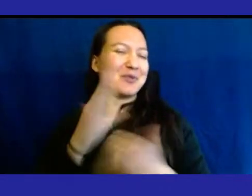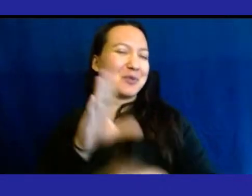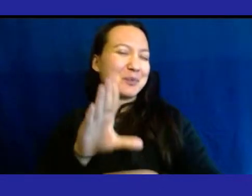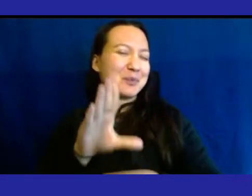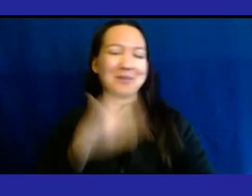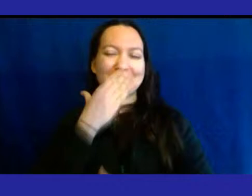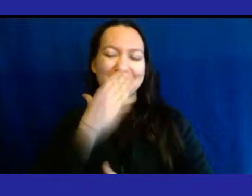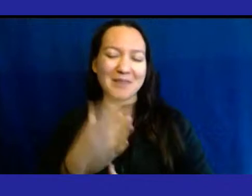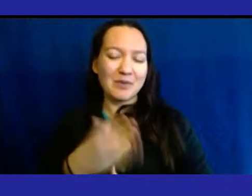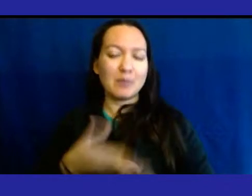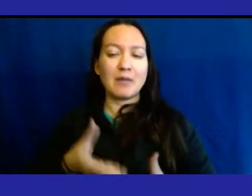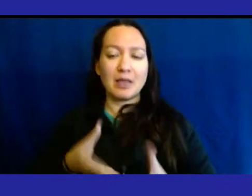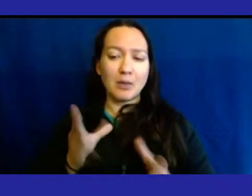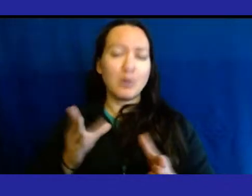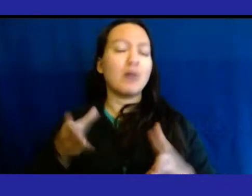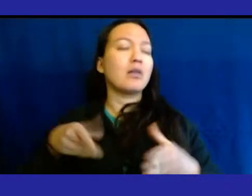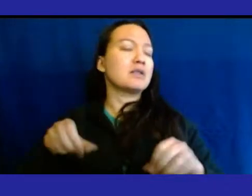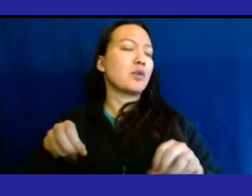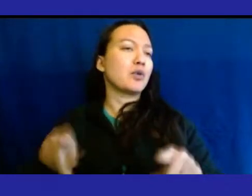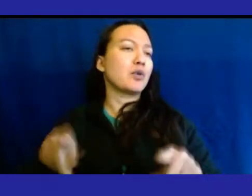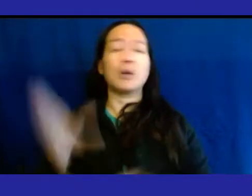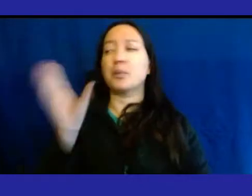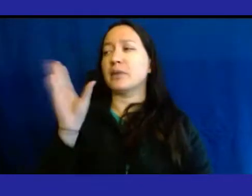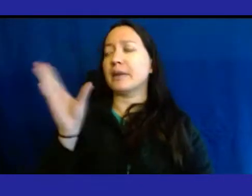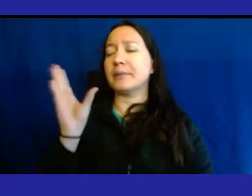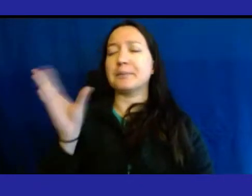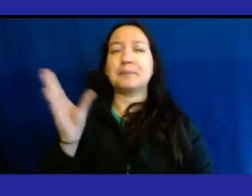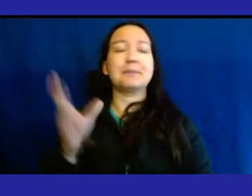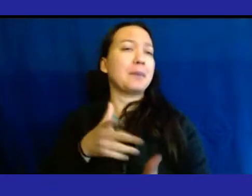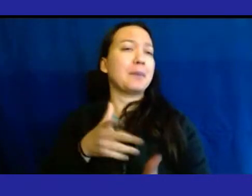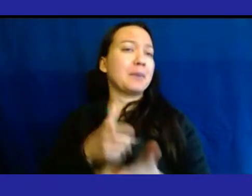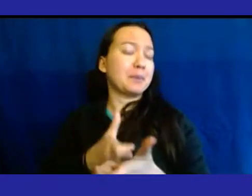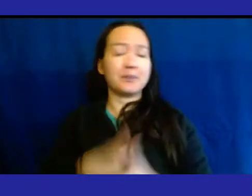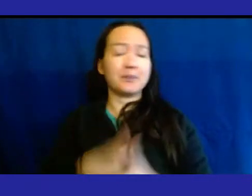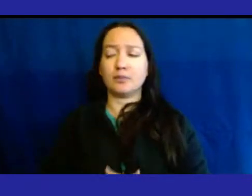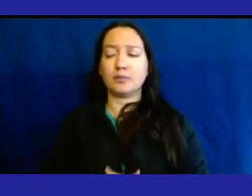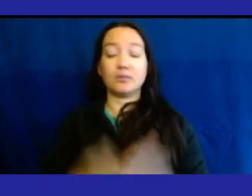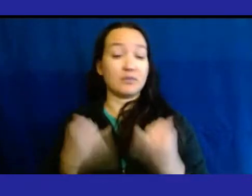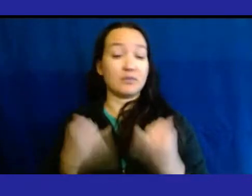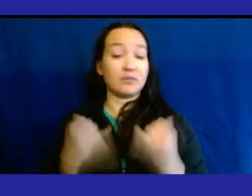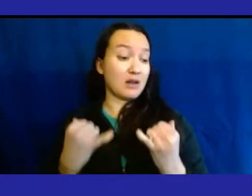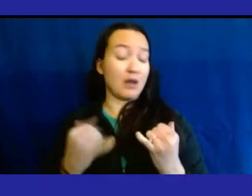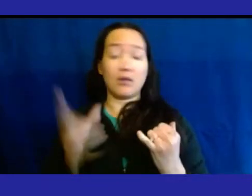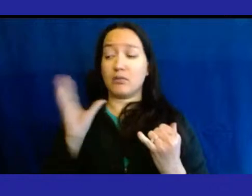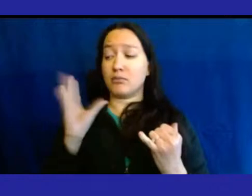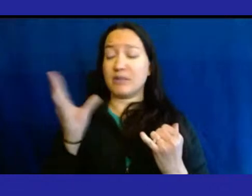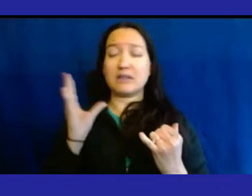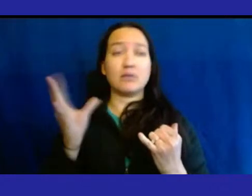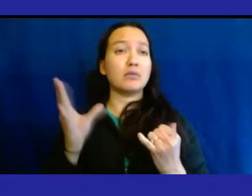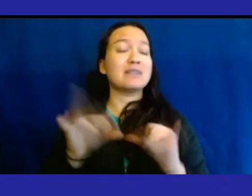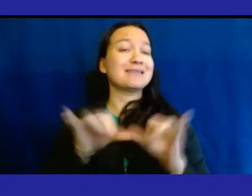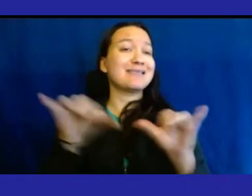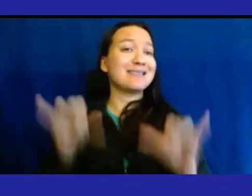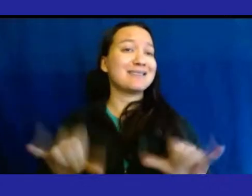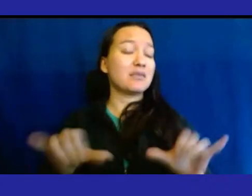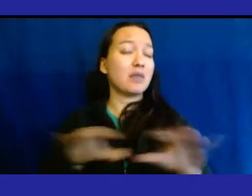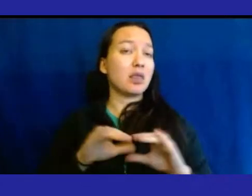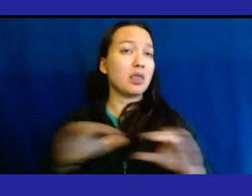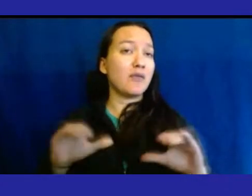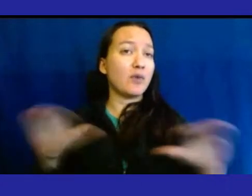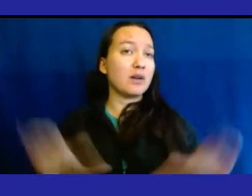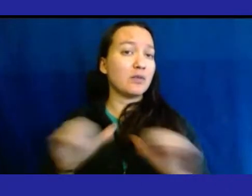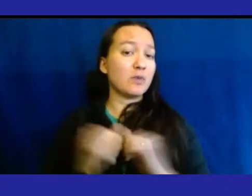for allowing me the opportunity to present our updates. Today, we will be presenting our system-level activities for the Office